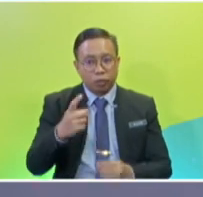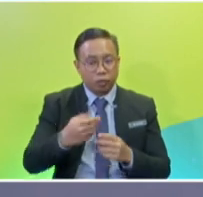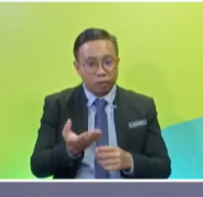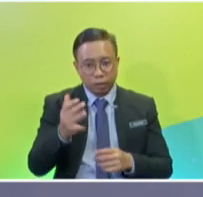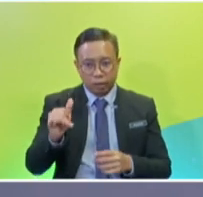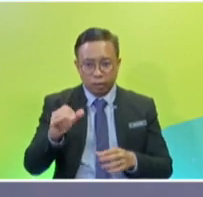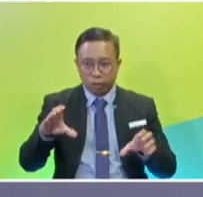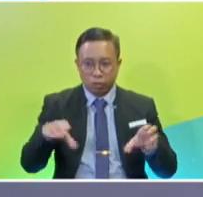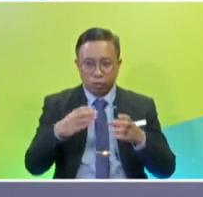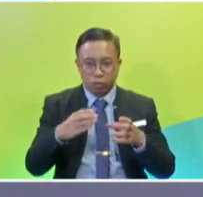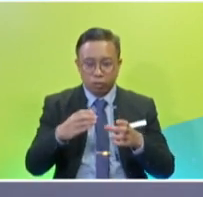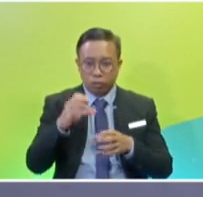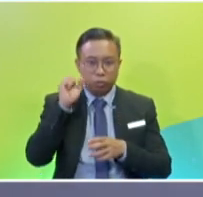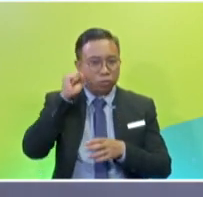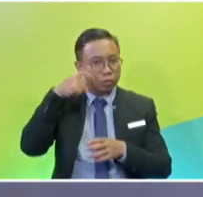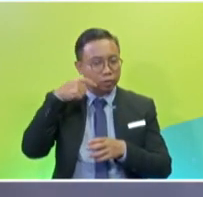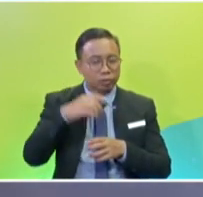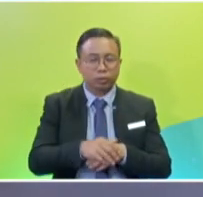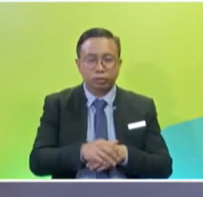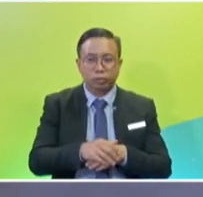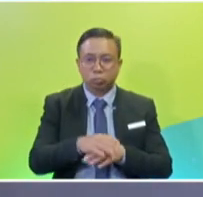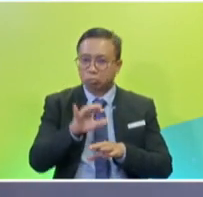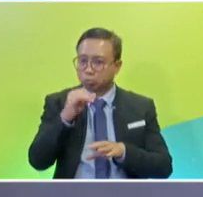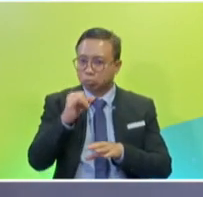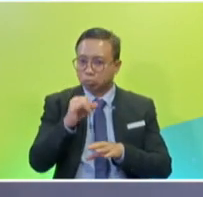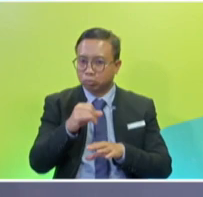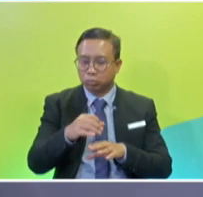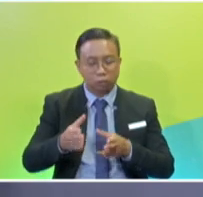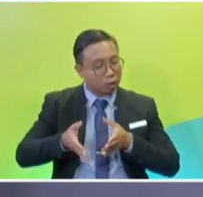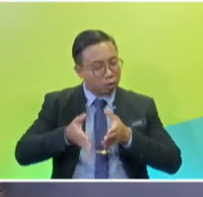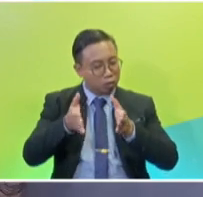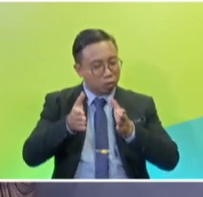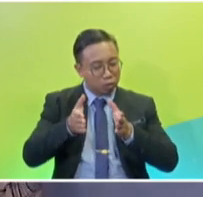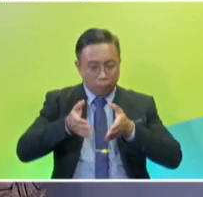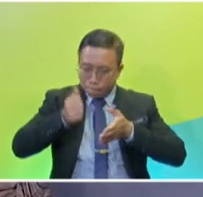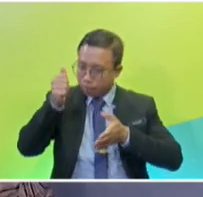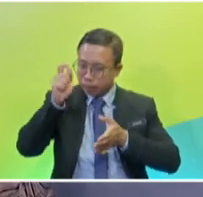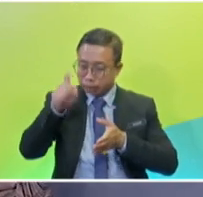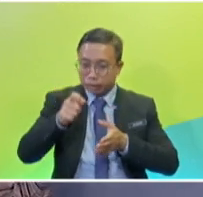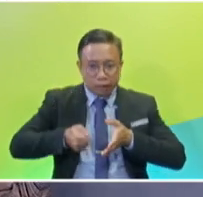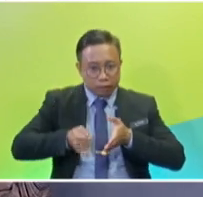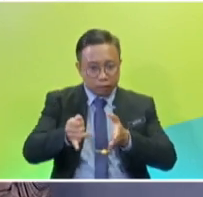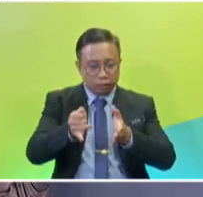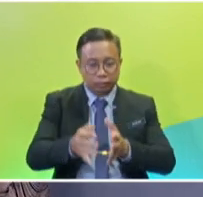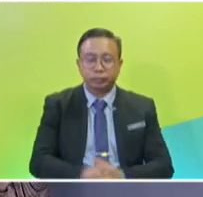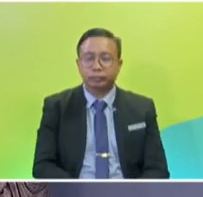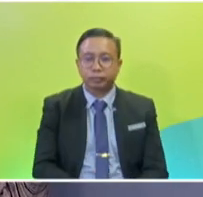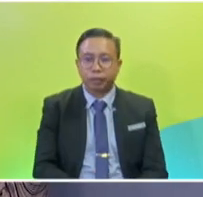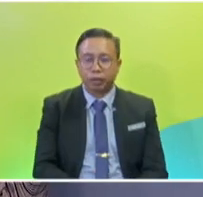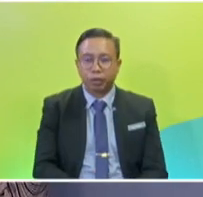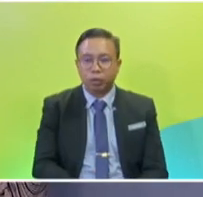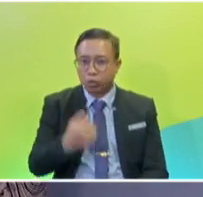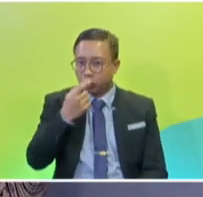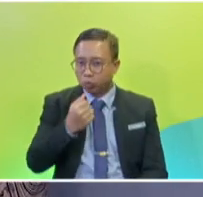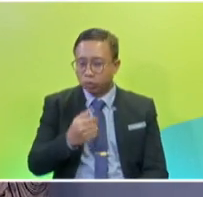this draft, Shafika, mm-hmm. they will never be out of track. Yes. Now we have come to the last one. This is quite challenging. Look here, guys. So who wants